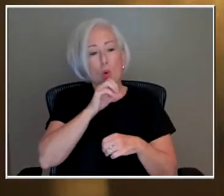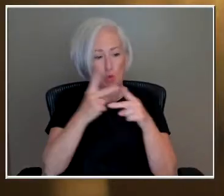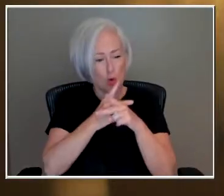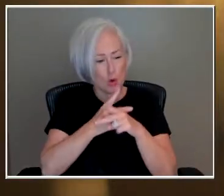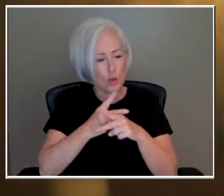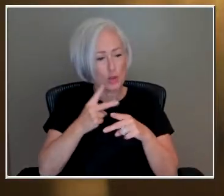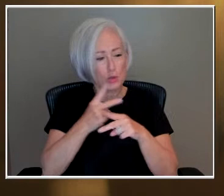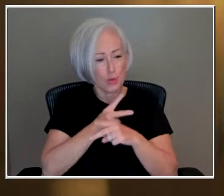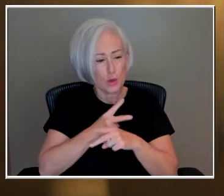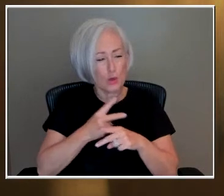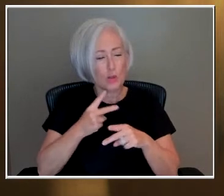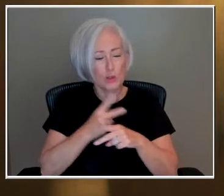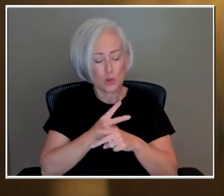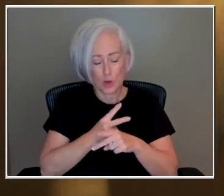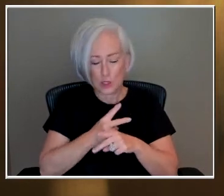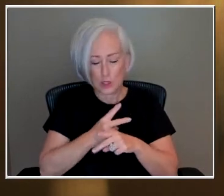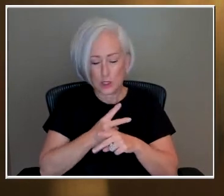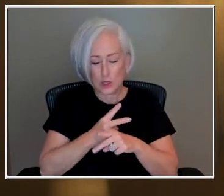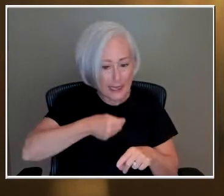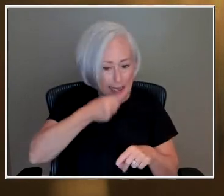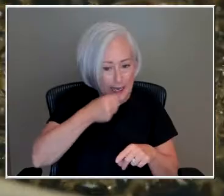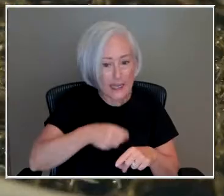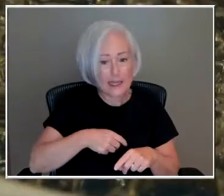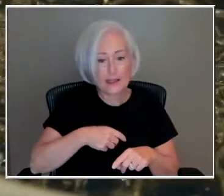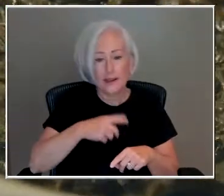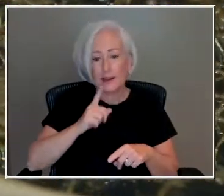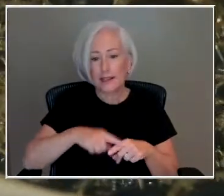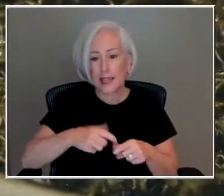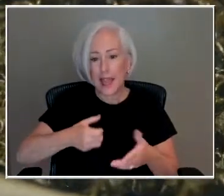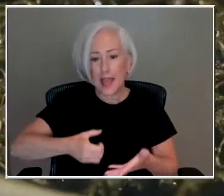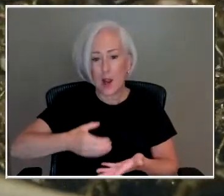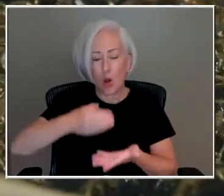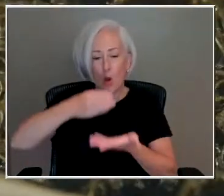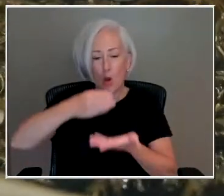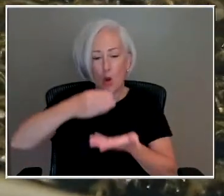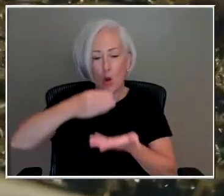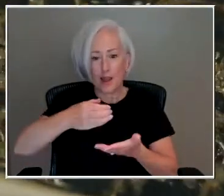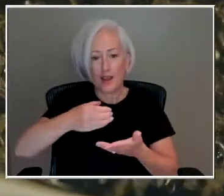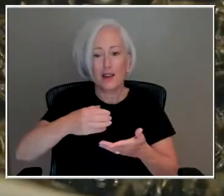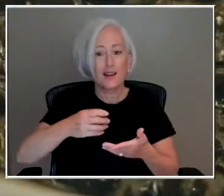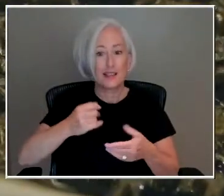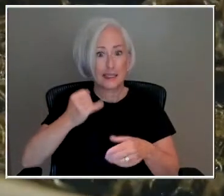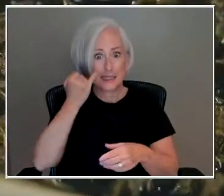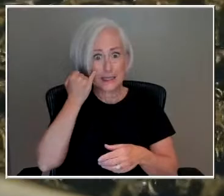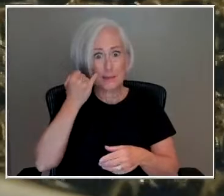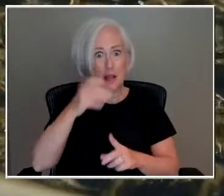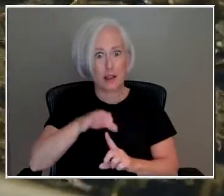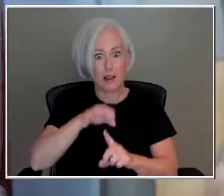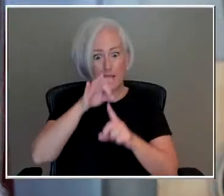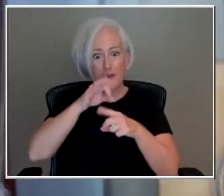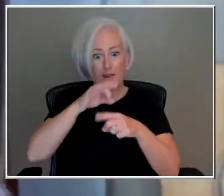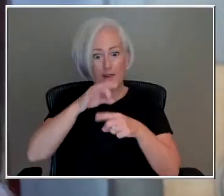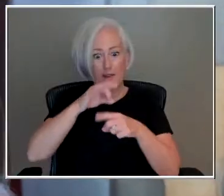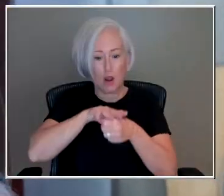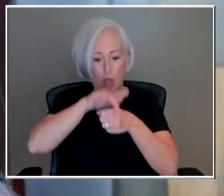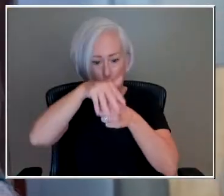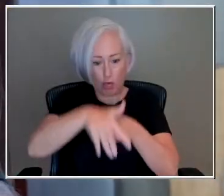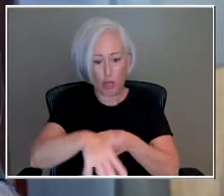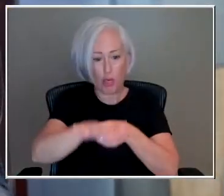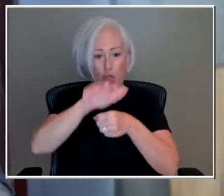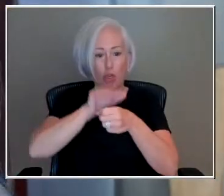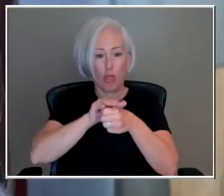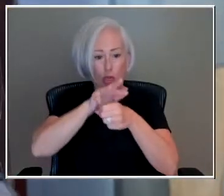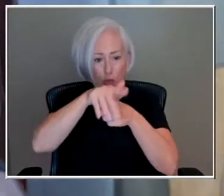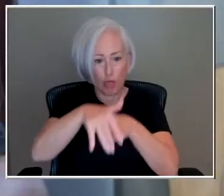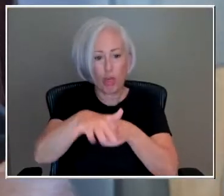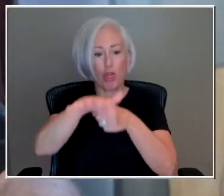you can't carry anything liquid from one place to the other chair, and you have trouble drinking. At 80 years old,